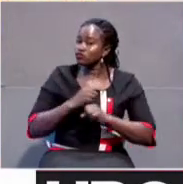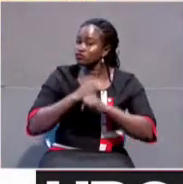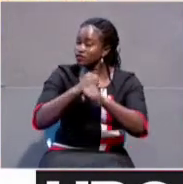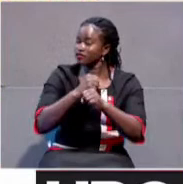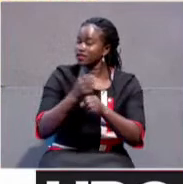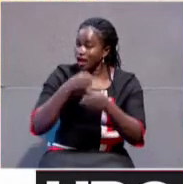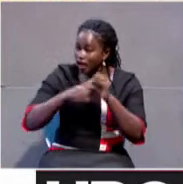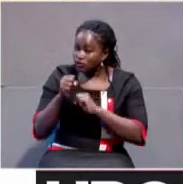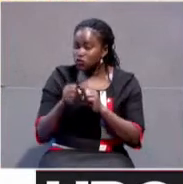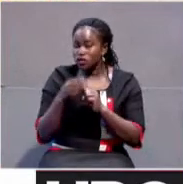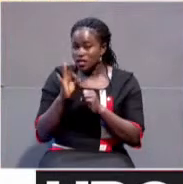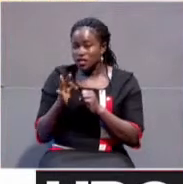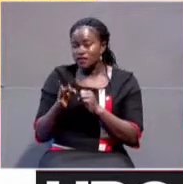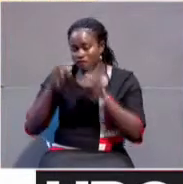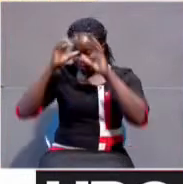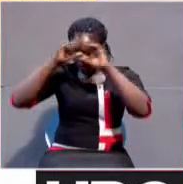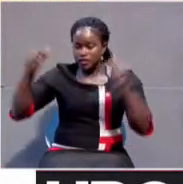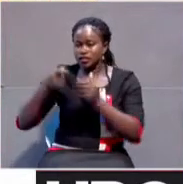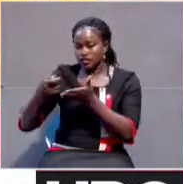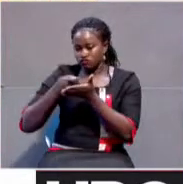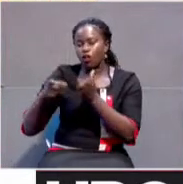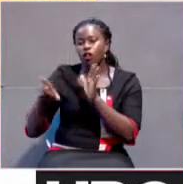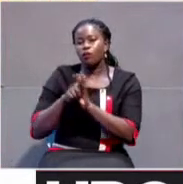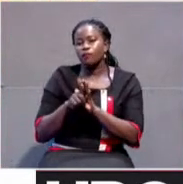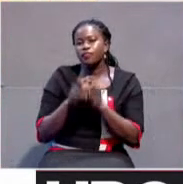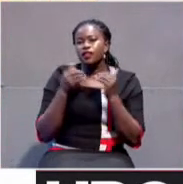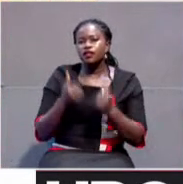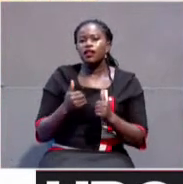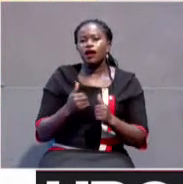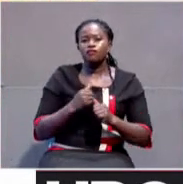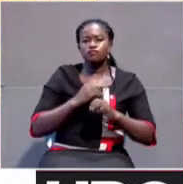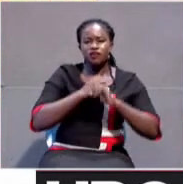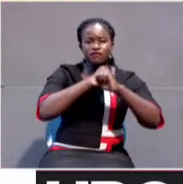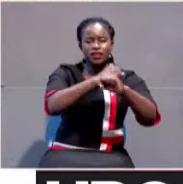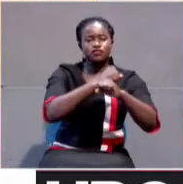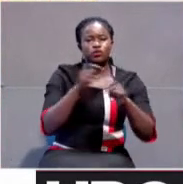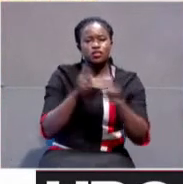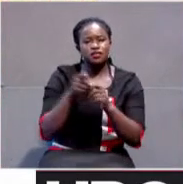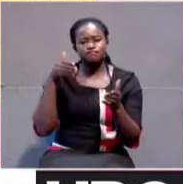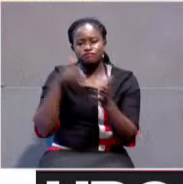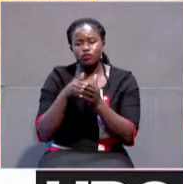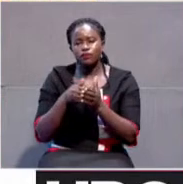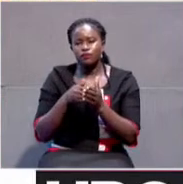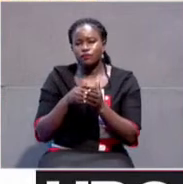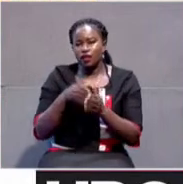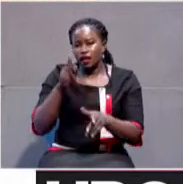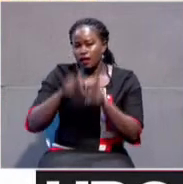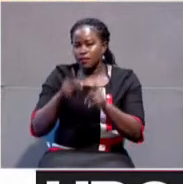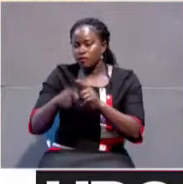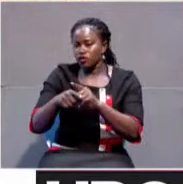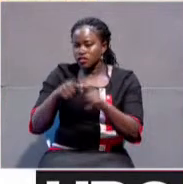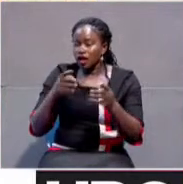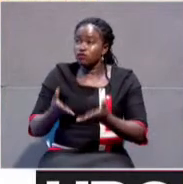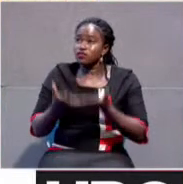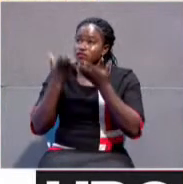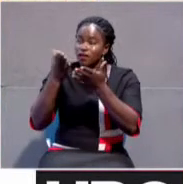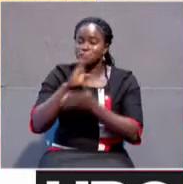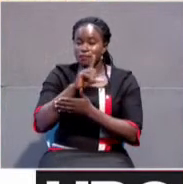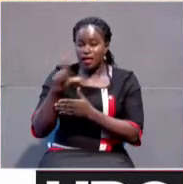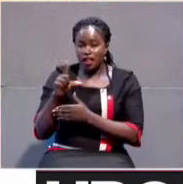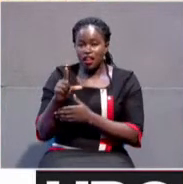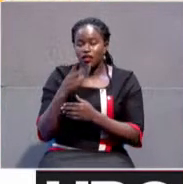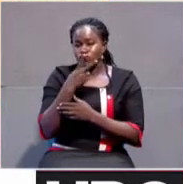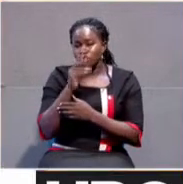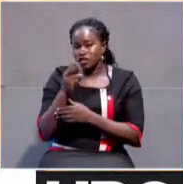offence is assented to by the President. The Prevention and Prohibition of Human Sacrifice Bill 2020, which was tabled by